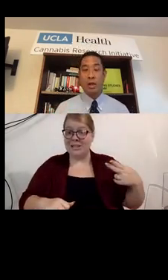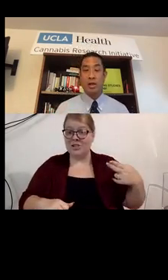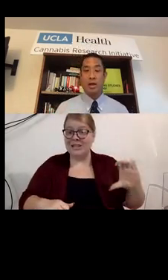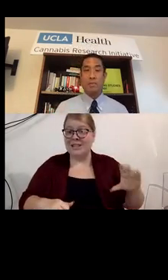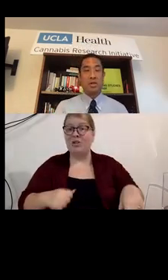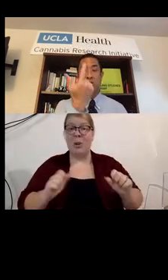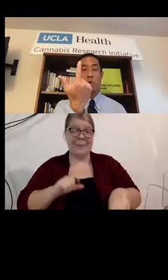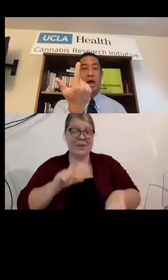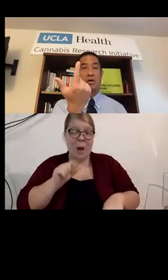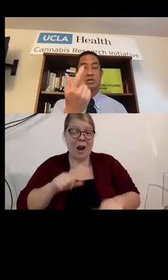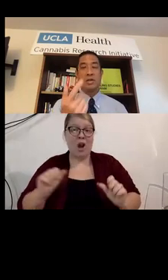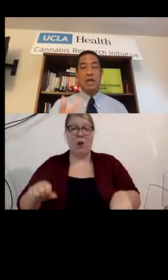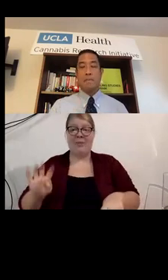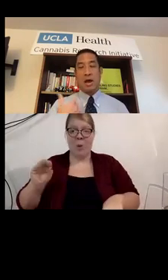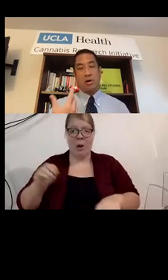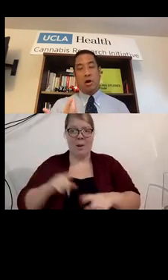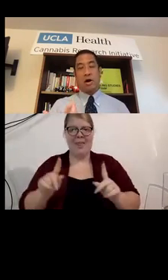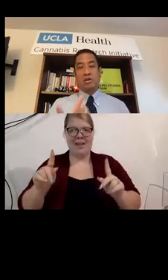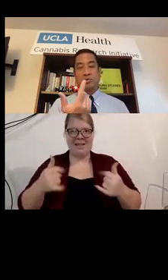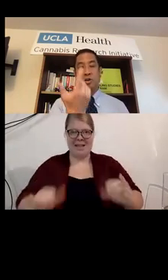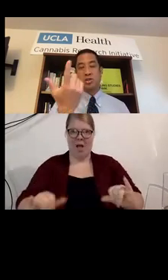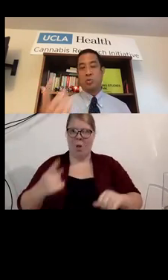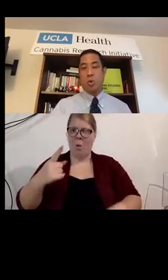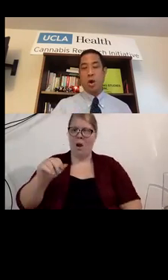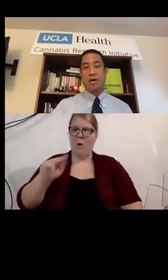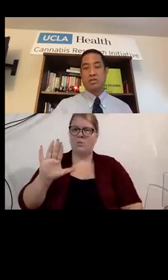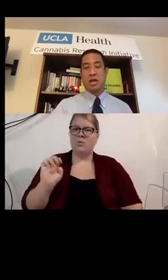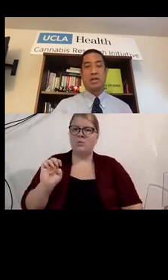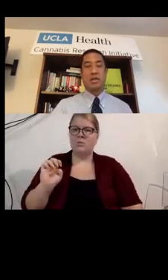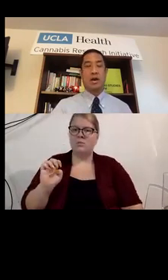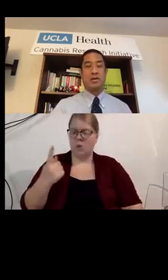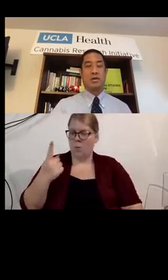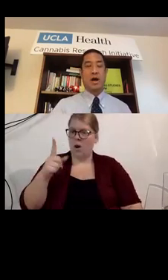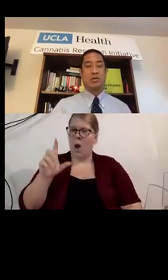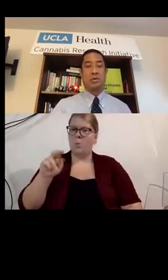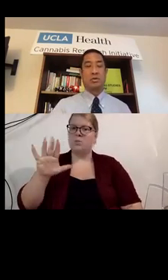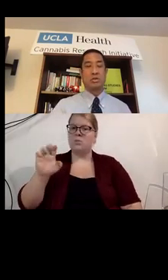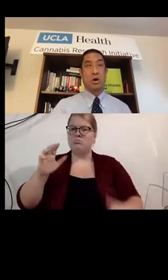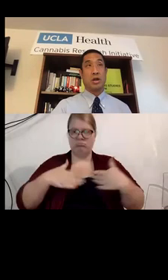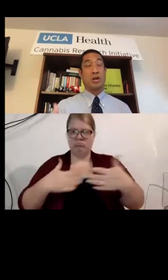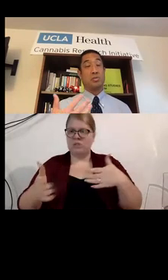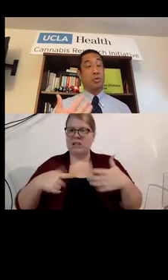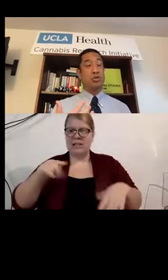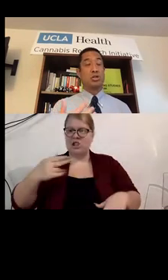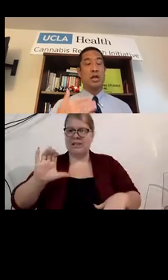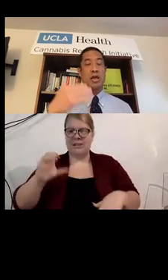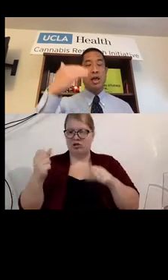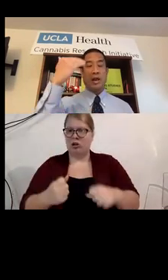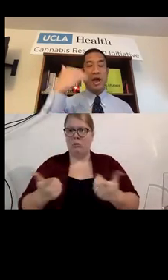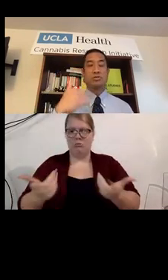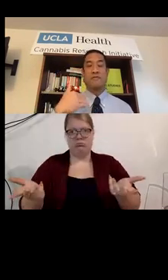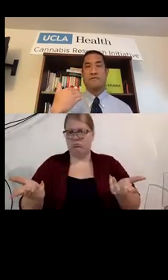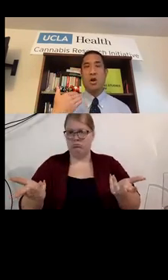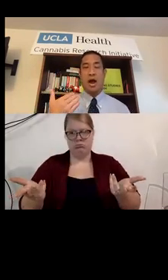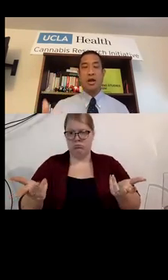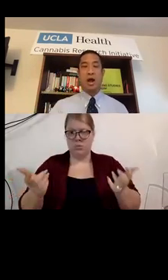40, but it's still 1 ounce. And by law, it's really just 1 ounce that you're allowed to purchase. So I could actually purchase an